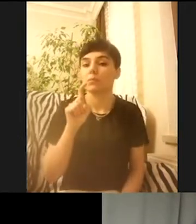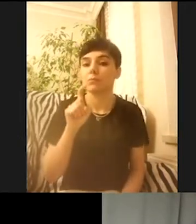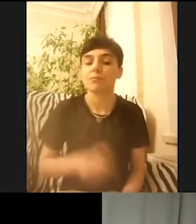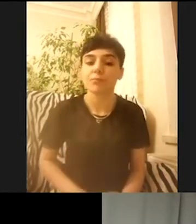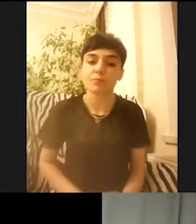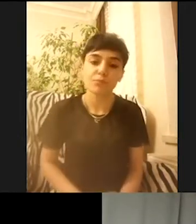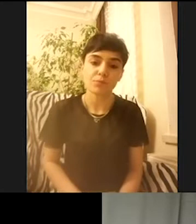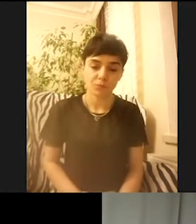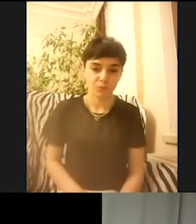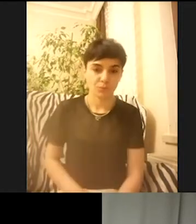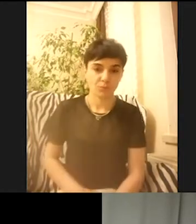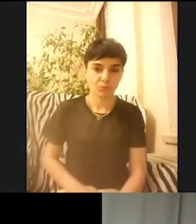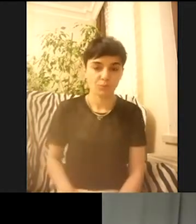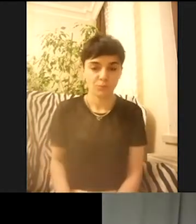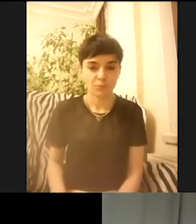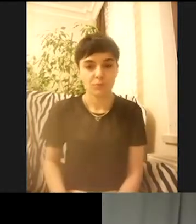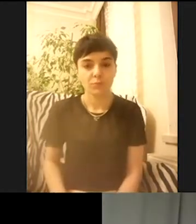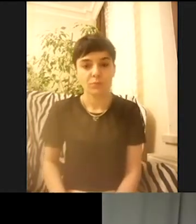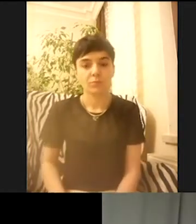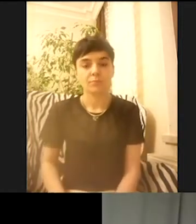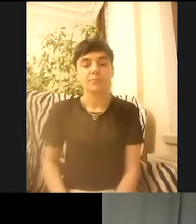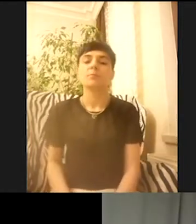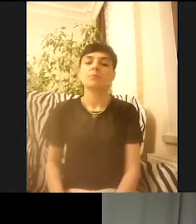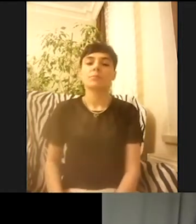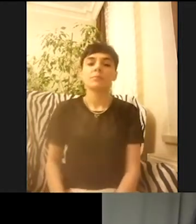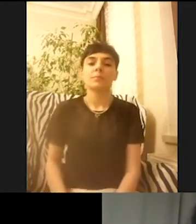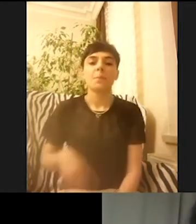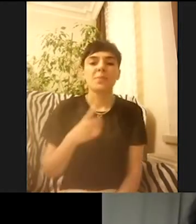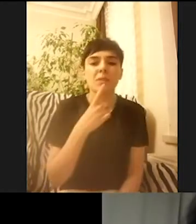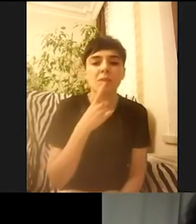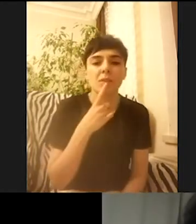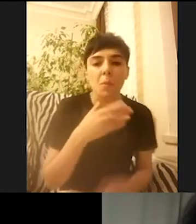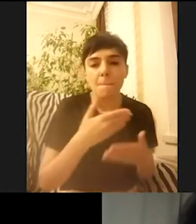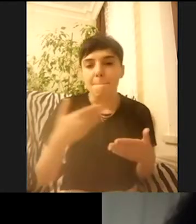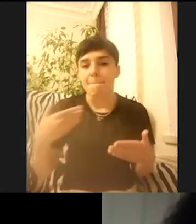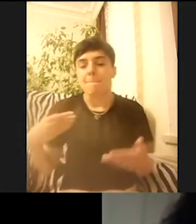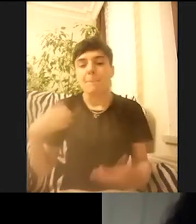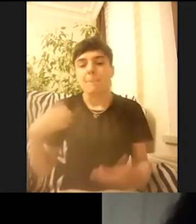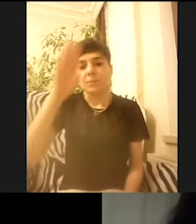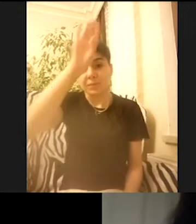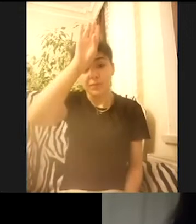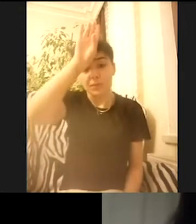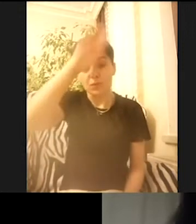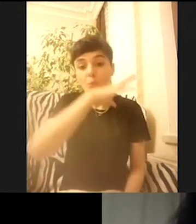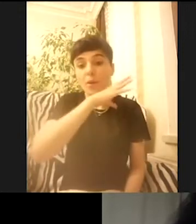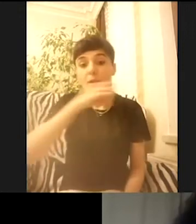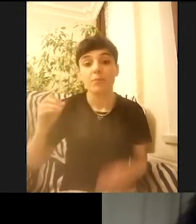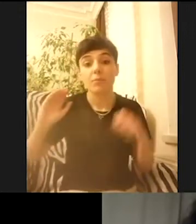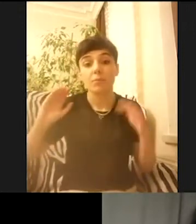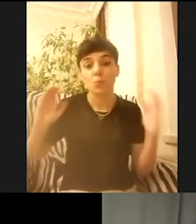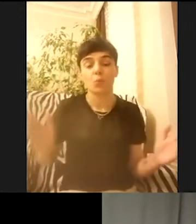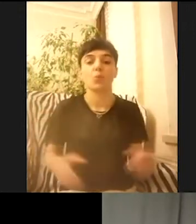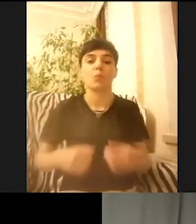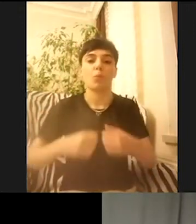a metropolis where the biggest pride parade of the Middle East and the Balkans was held without any police protection.